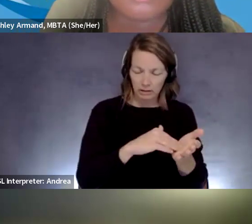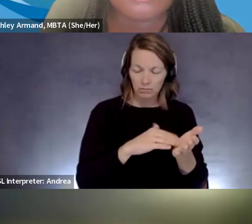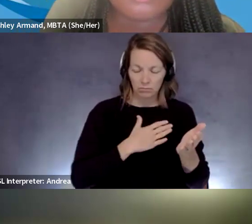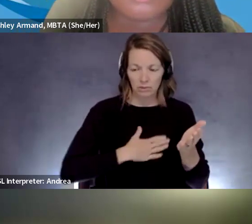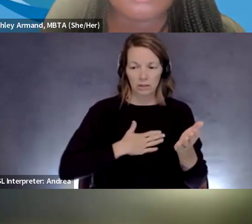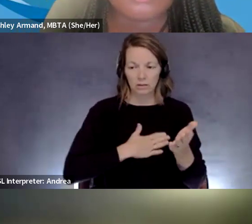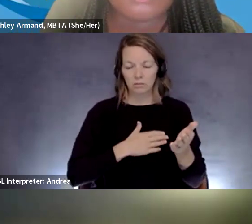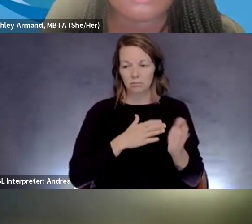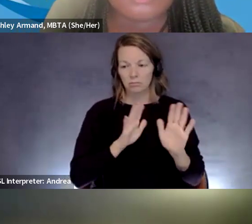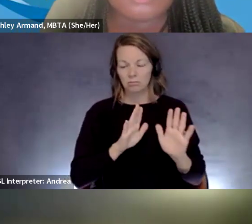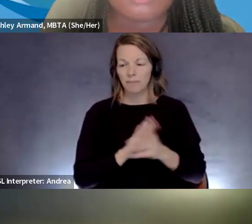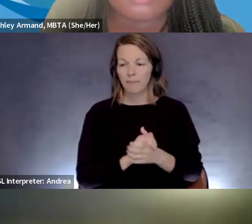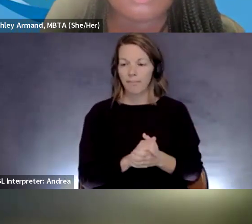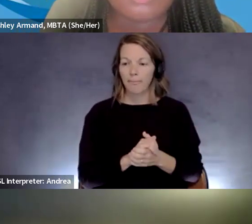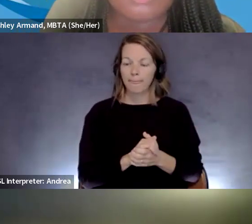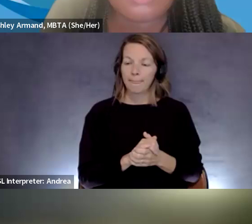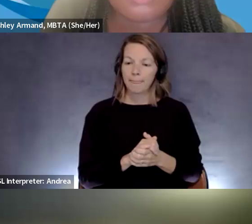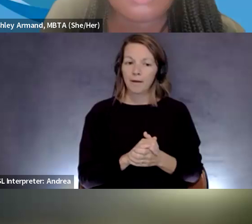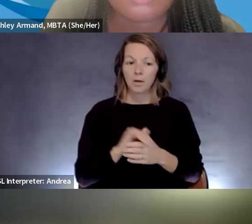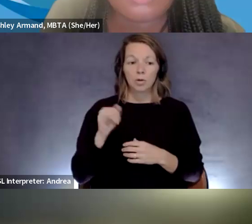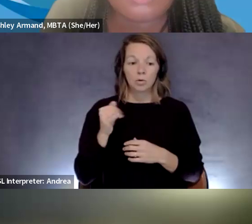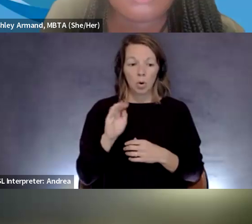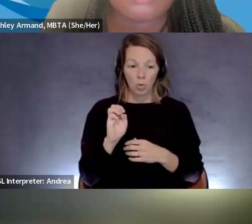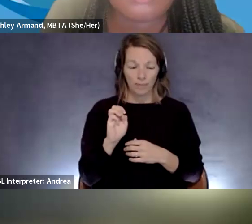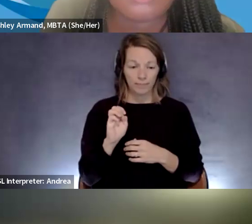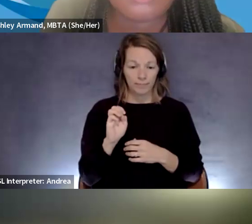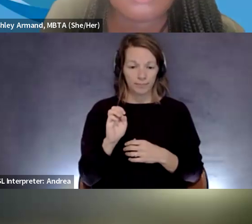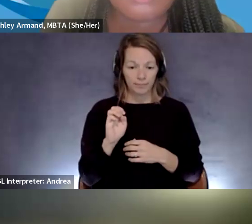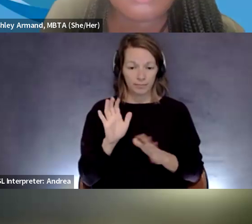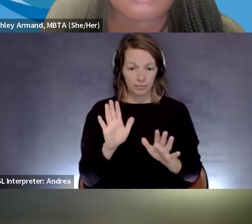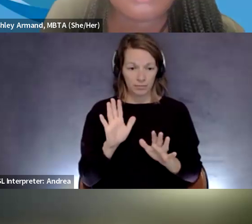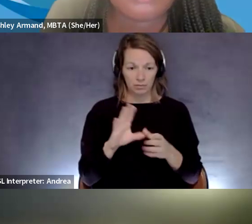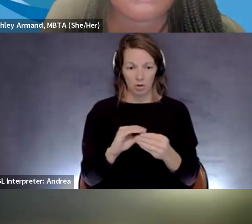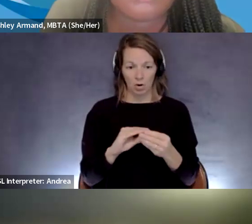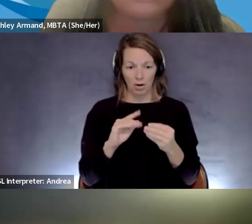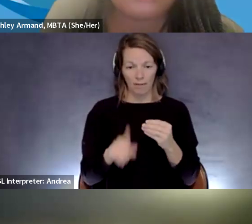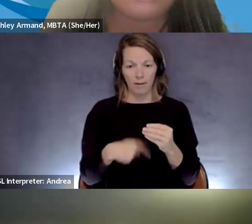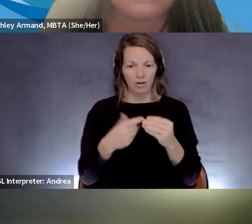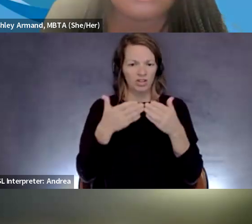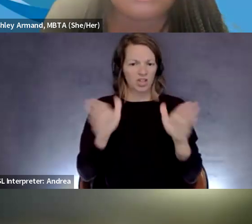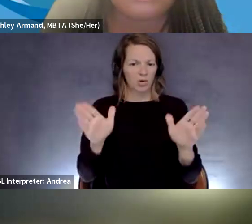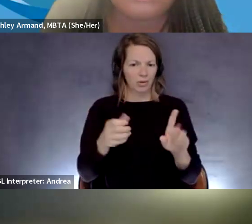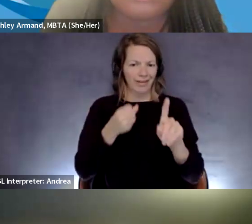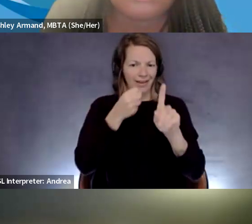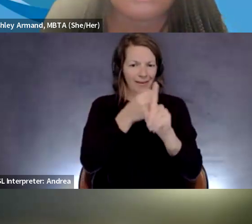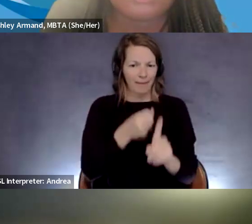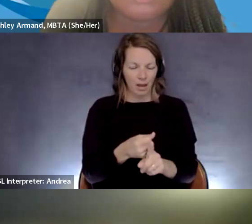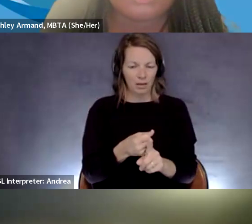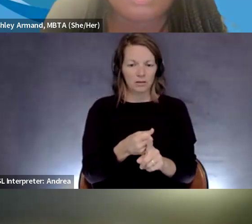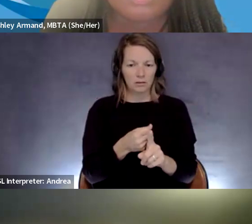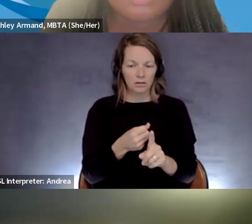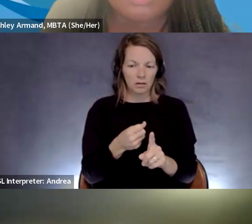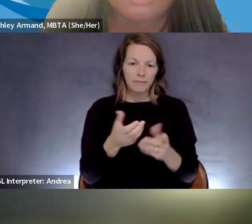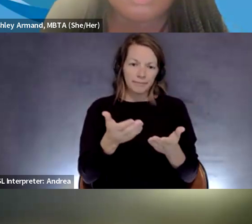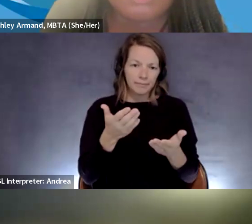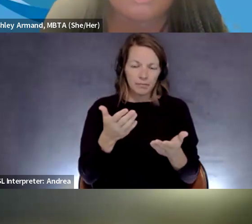please bear with us. Joe, do you mind kind of talking about, just generally impacts?